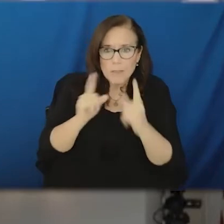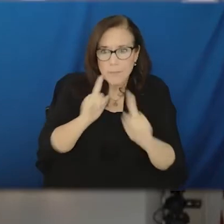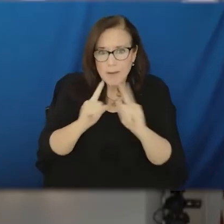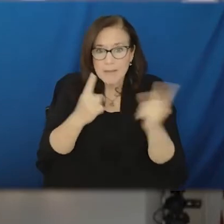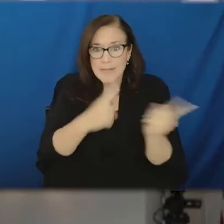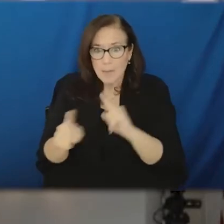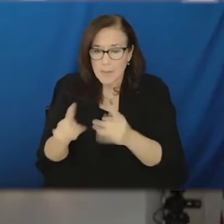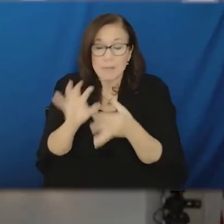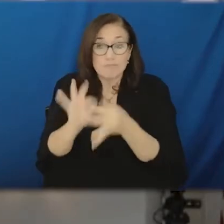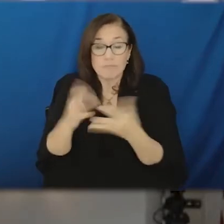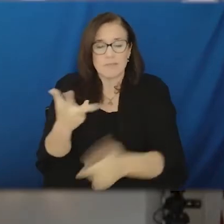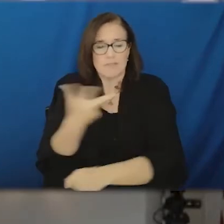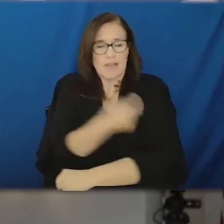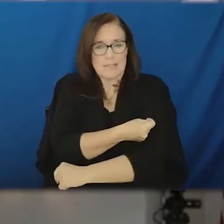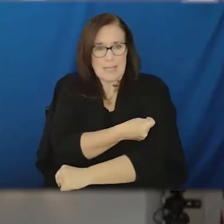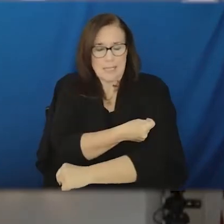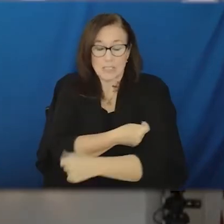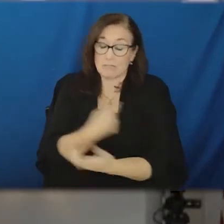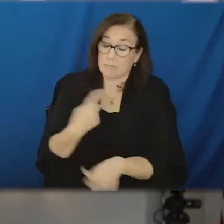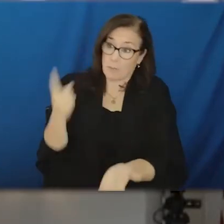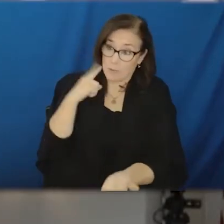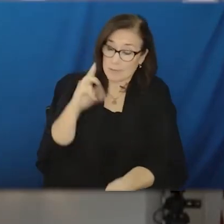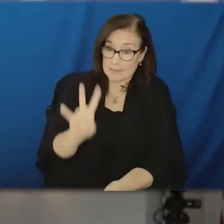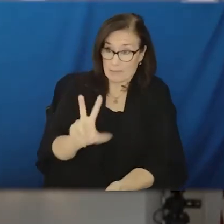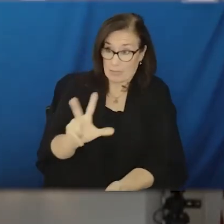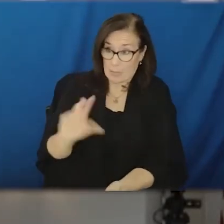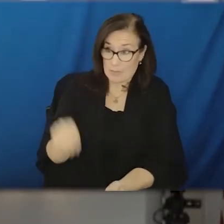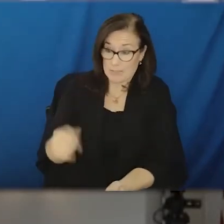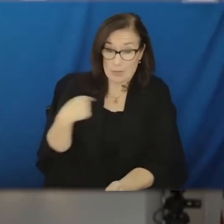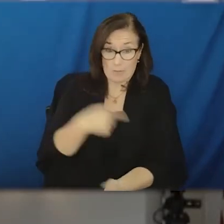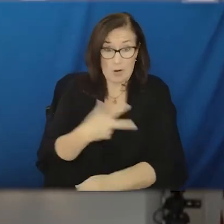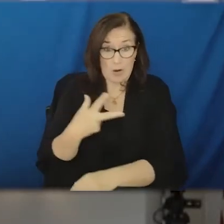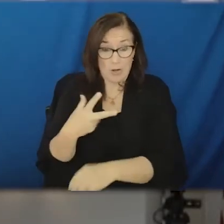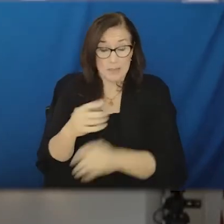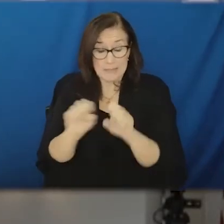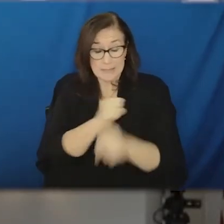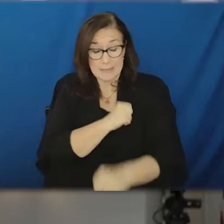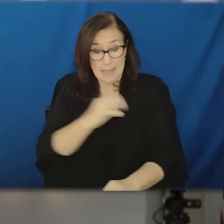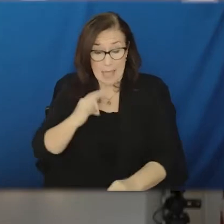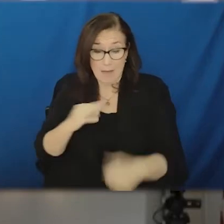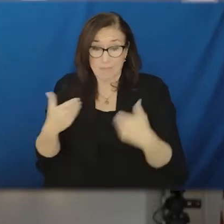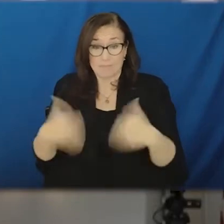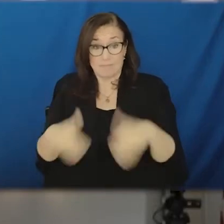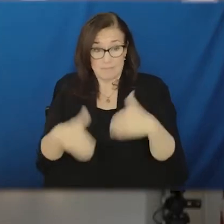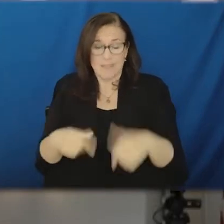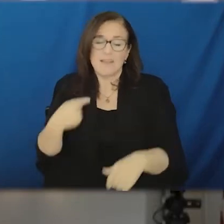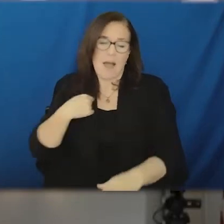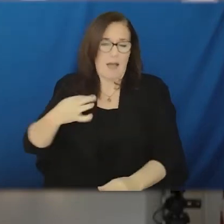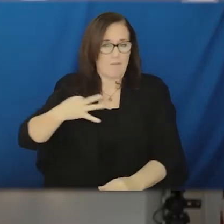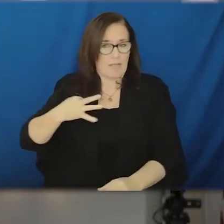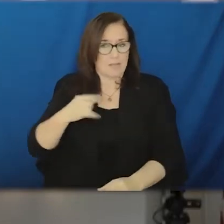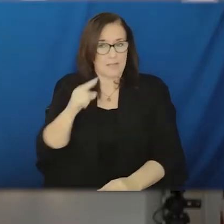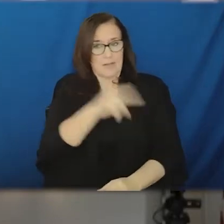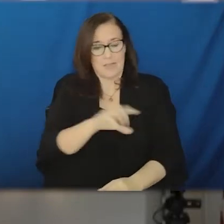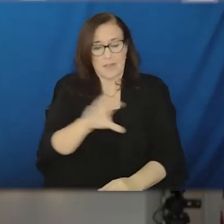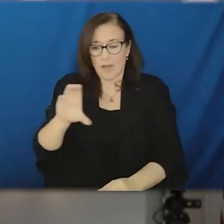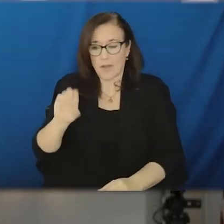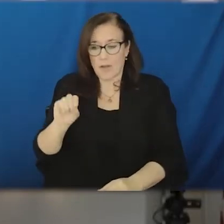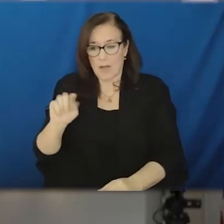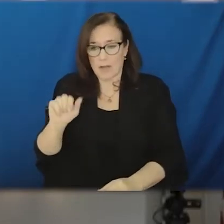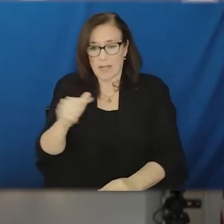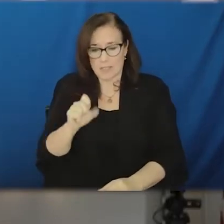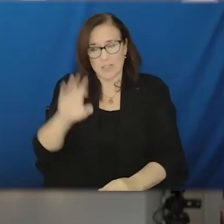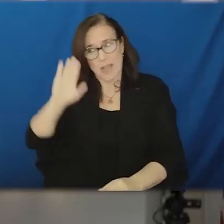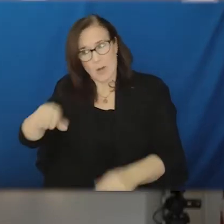hear that we're now at 73% of our staff as a volunteer out at Cottage, not nearly as much as President Ford